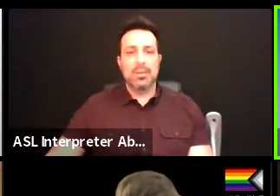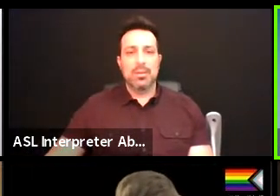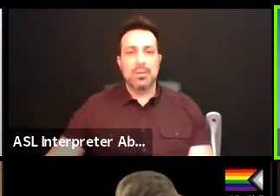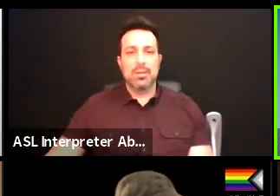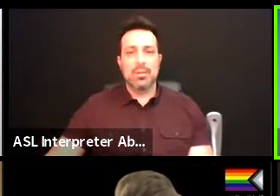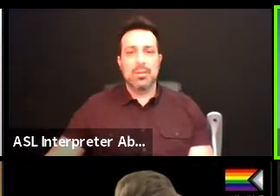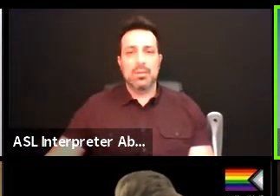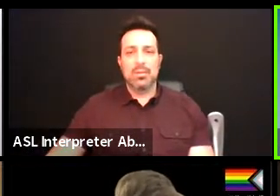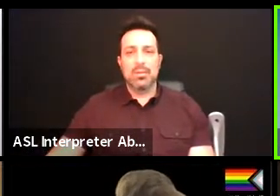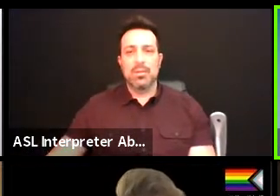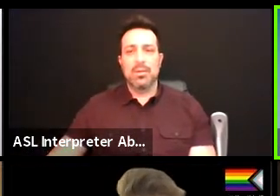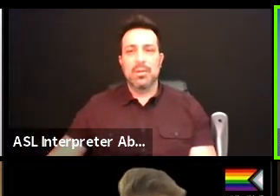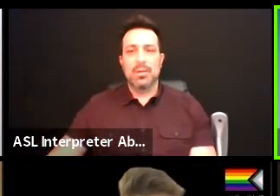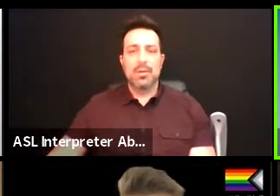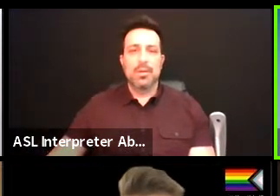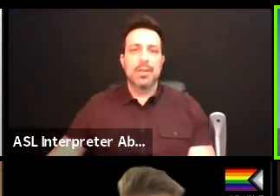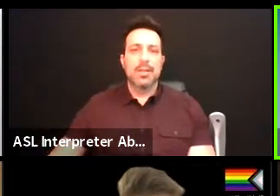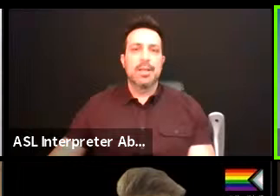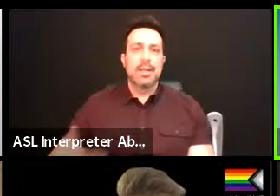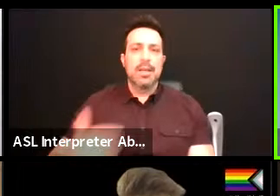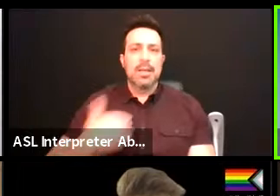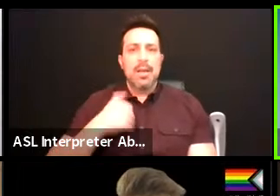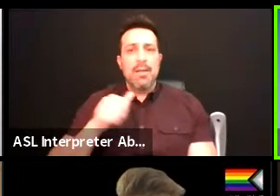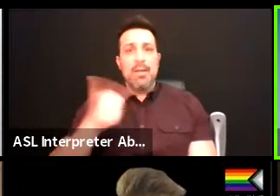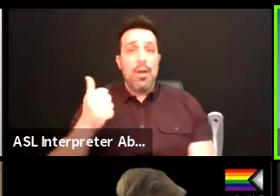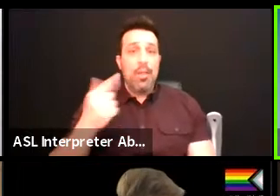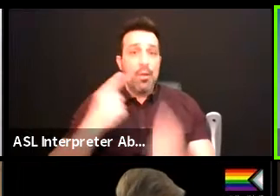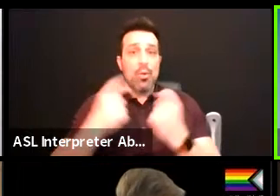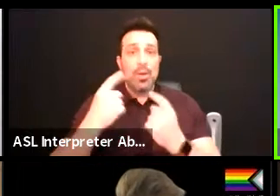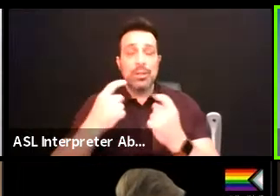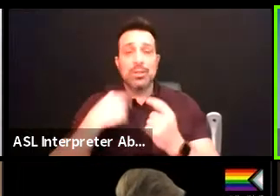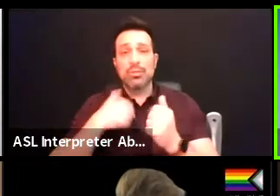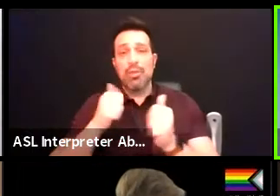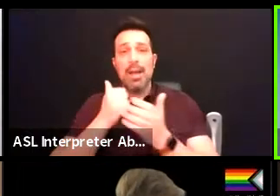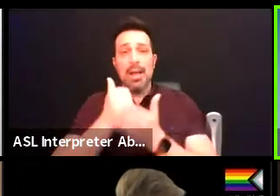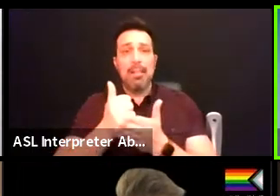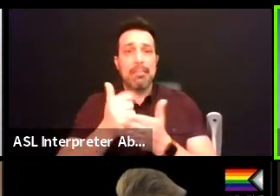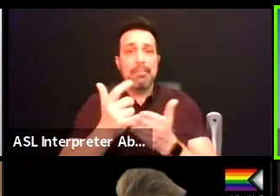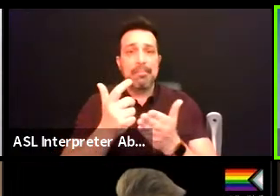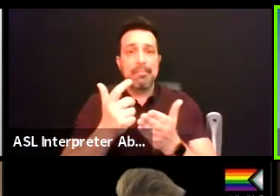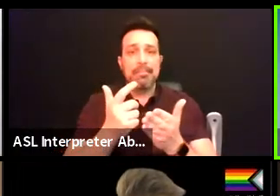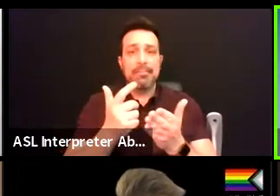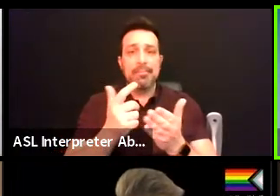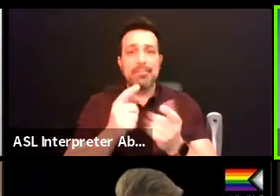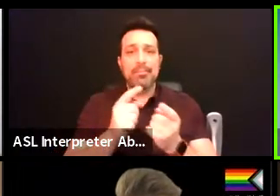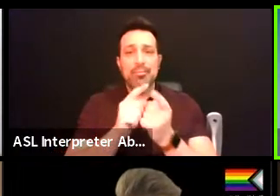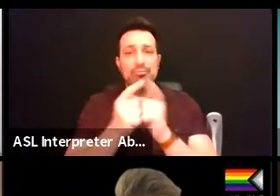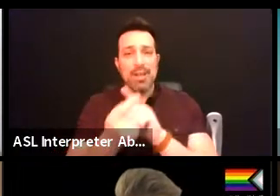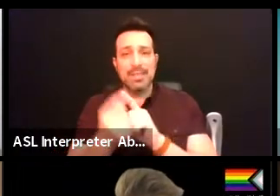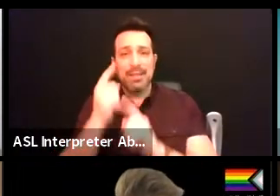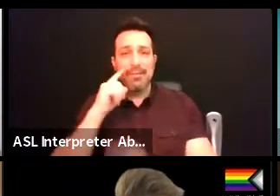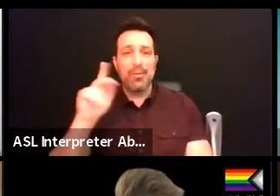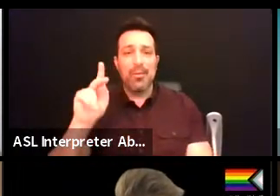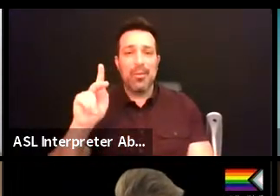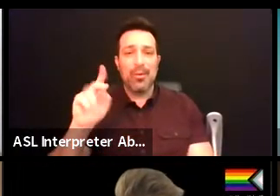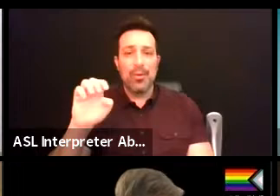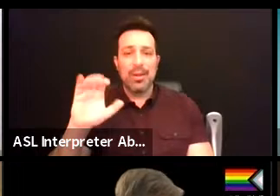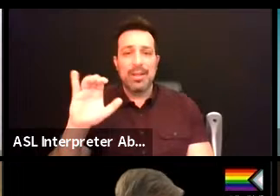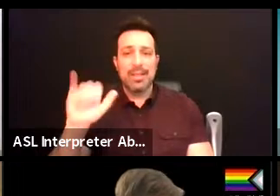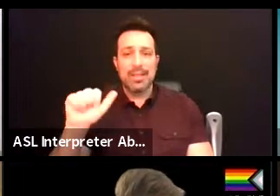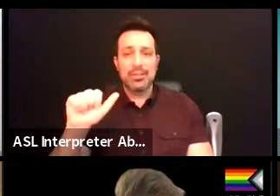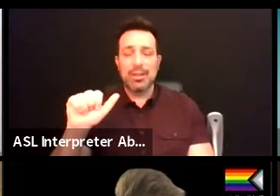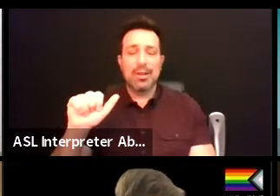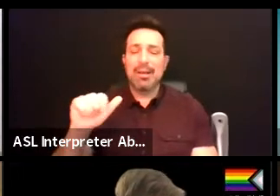Are there other questions? I'll try to help with translating with Keisha. Yeah, no, sorry. It was actually